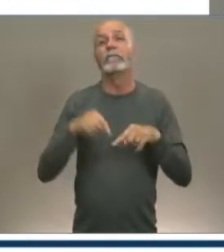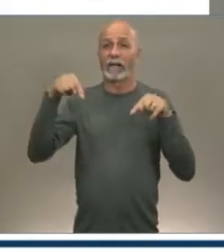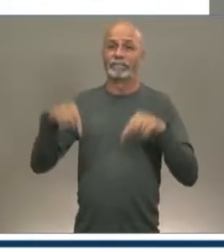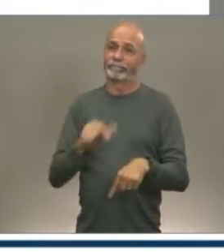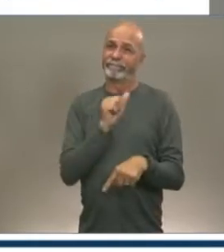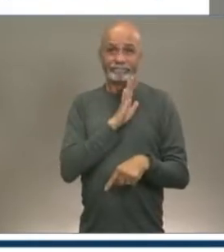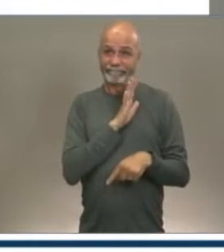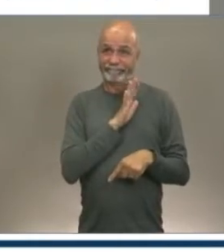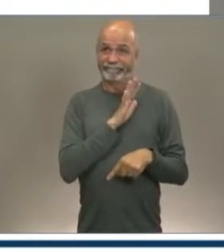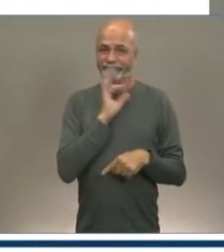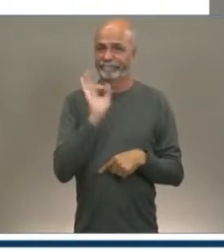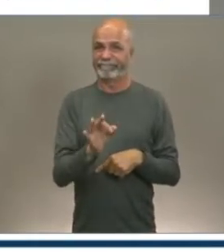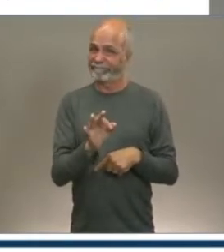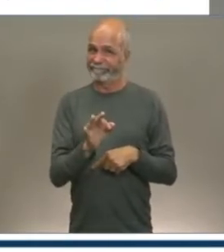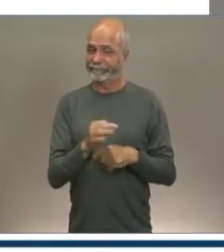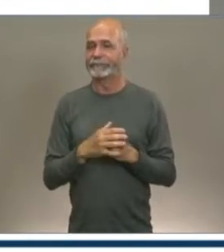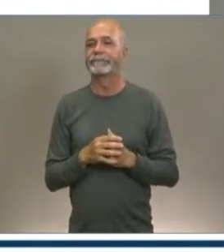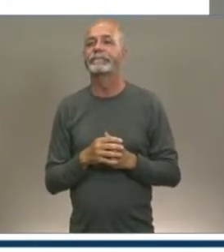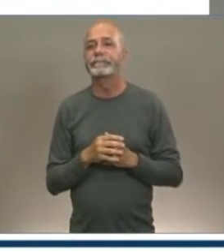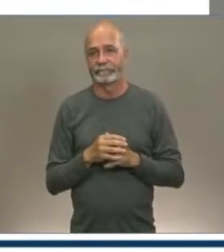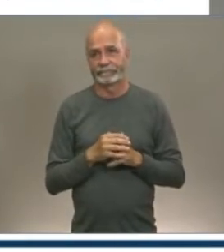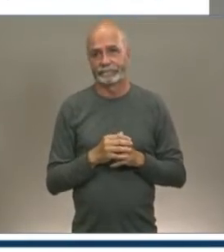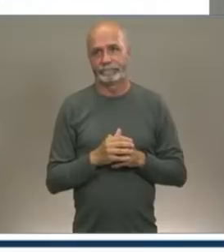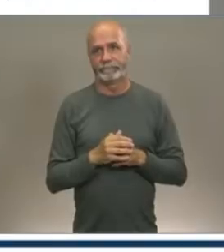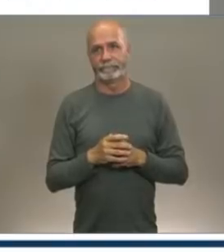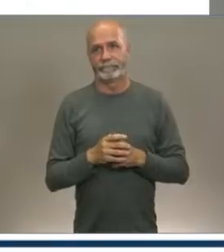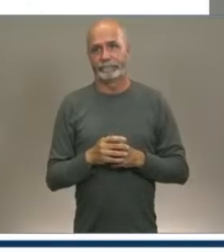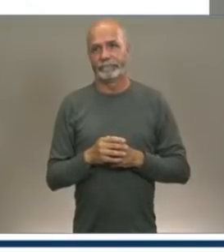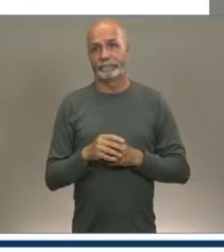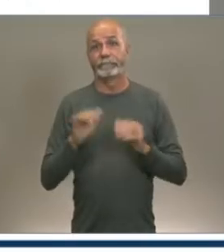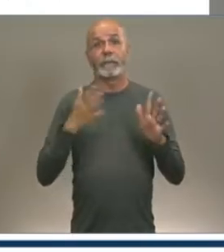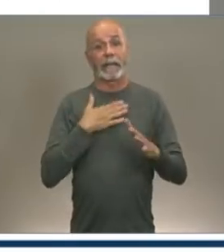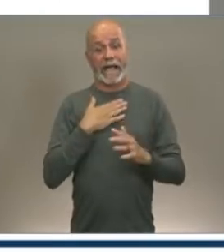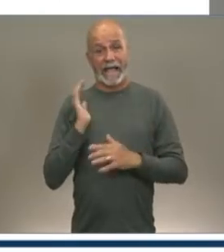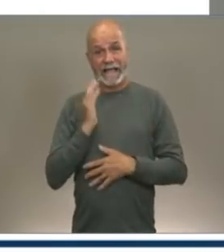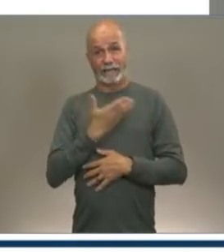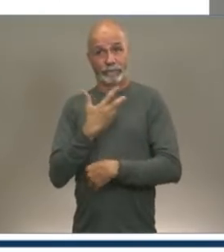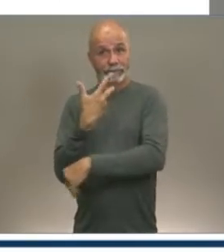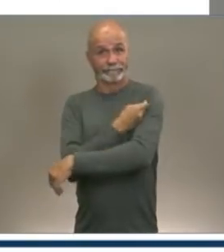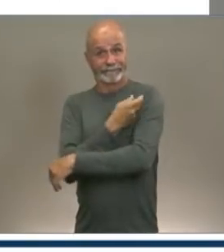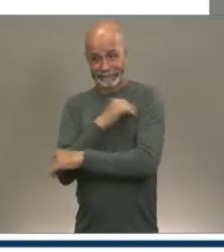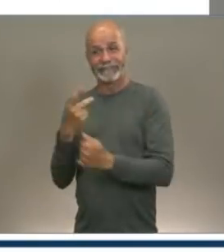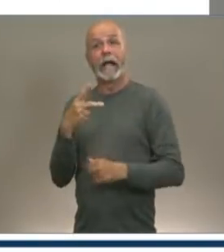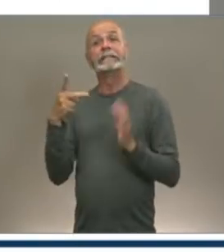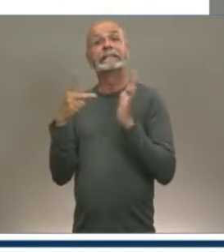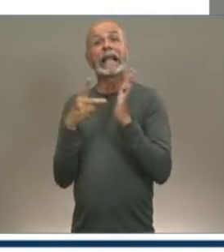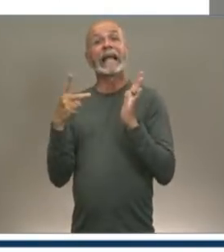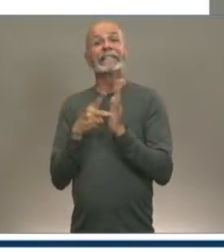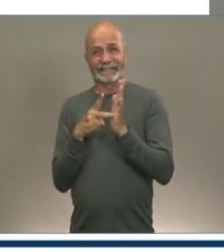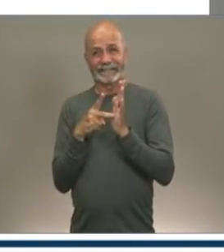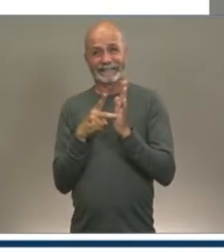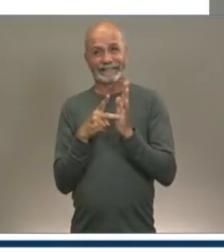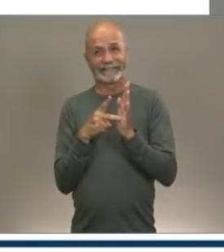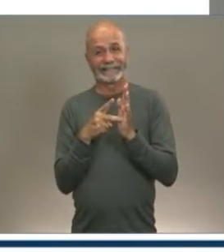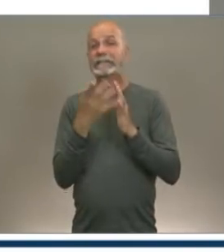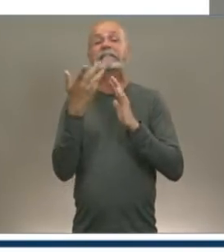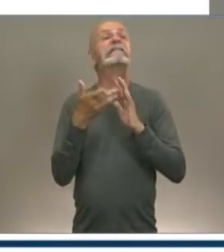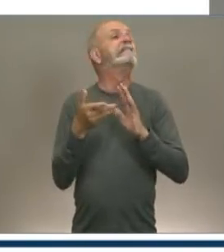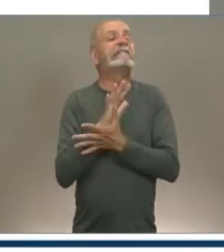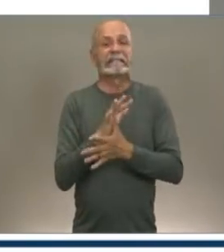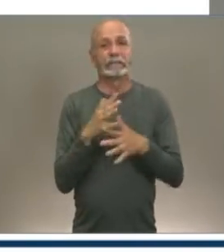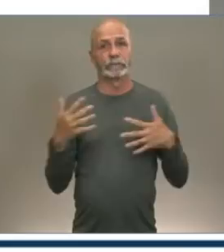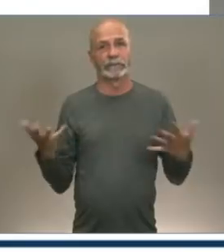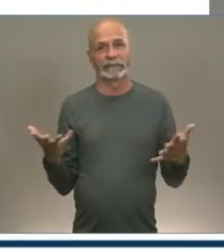a lot of talk this week about the progress of our vaccine on second doses. Our priority at the start of our rollout was getting